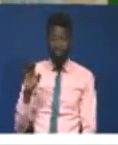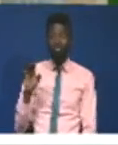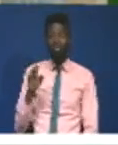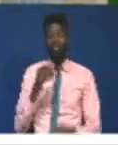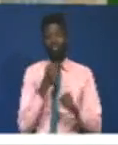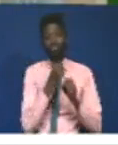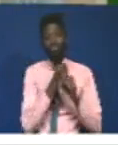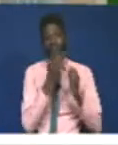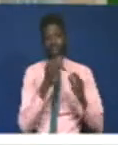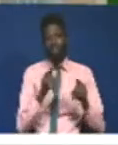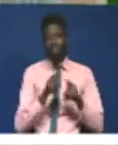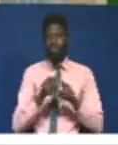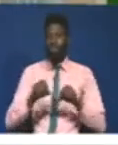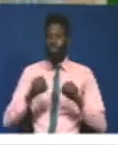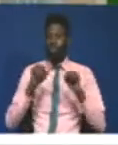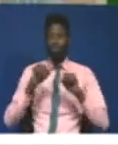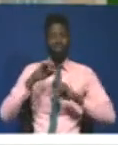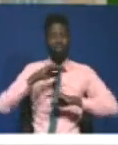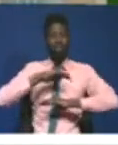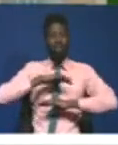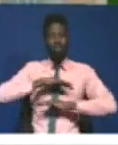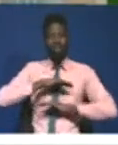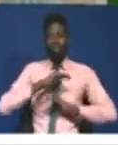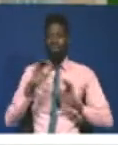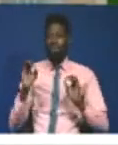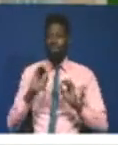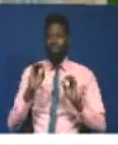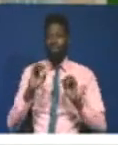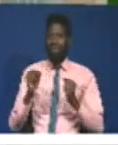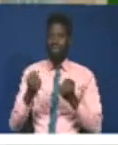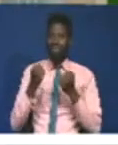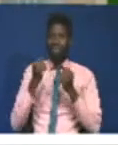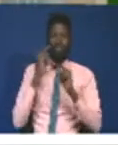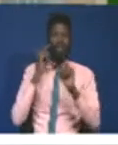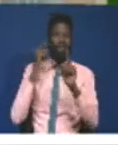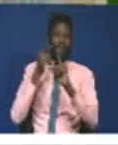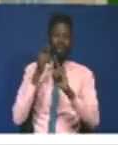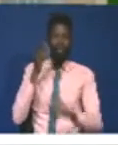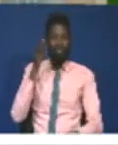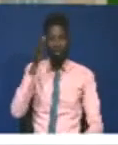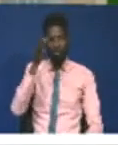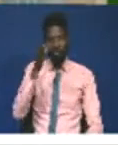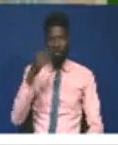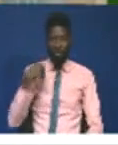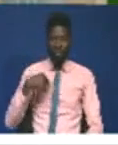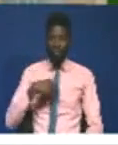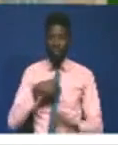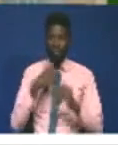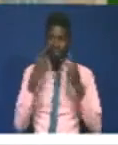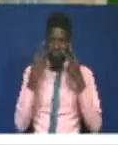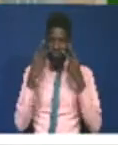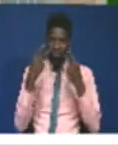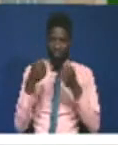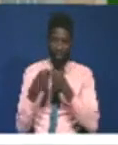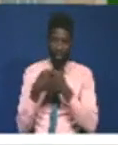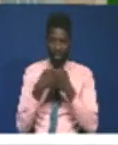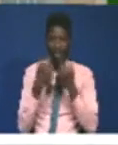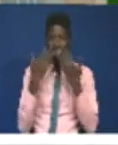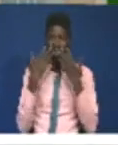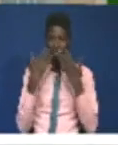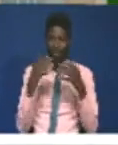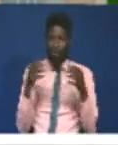enough to be able to save for the future. We have seen the challenges that beneficiaries have